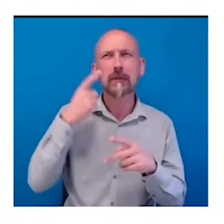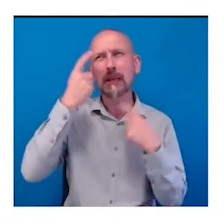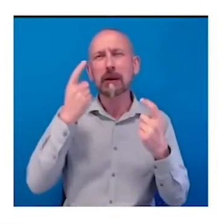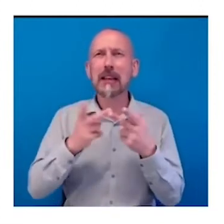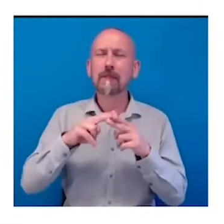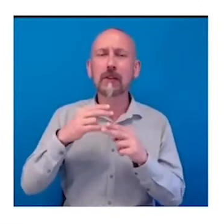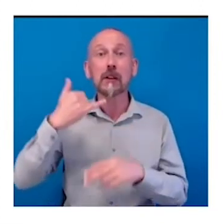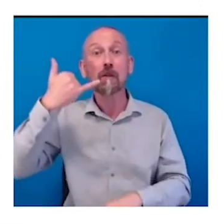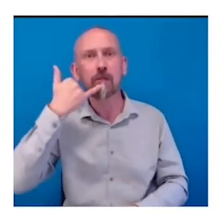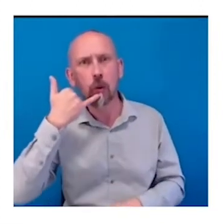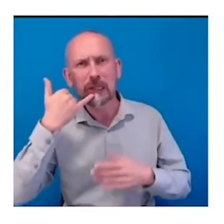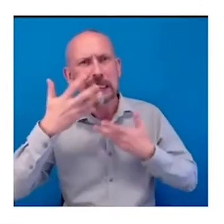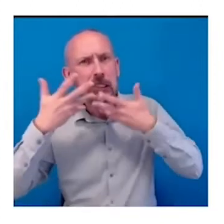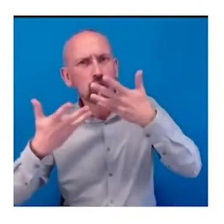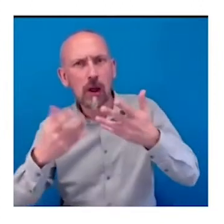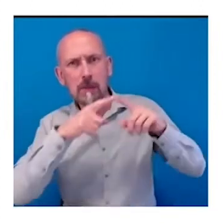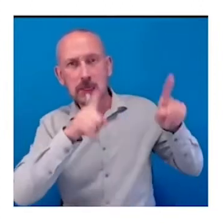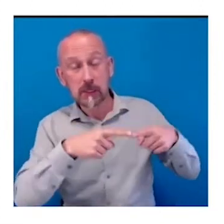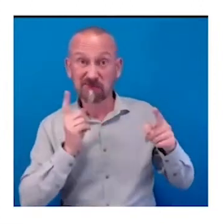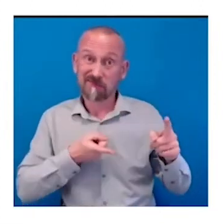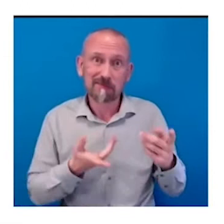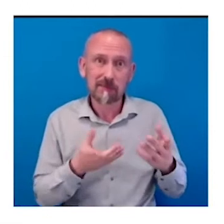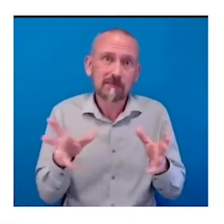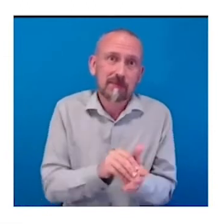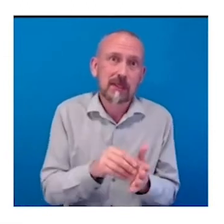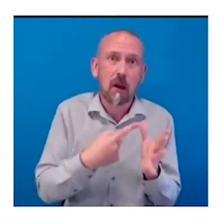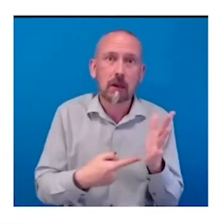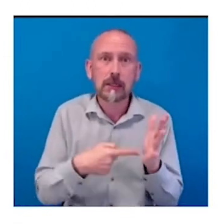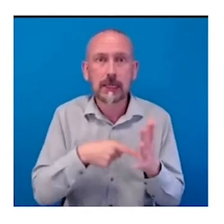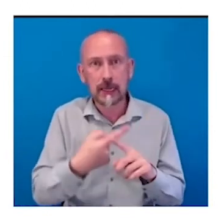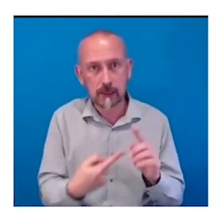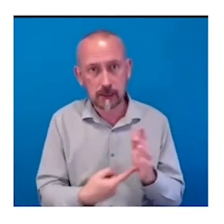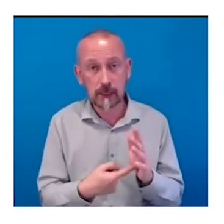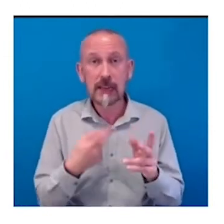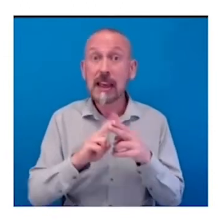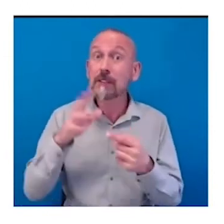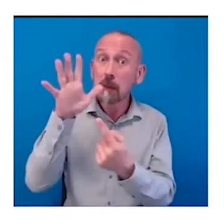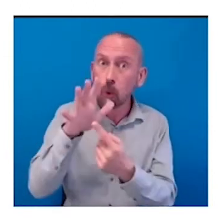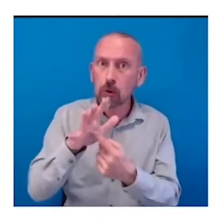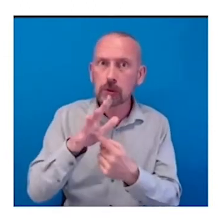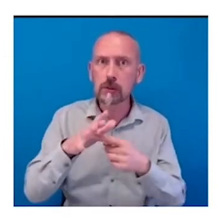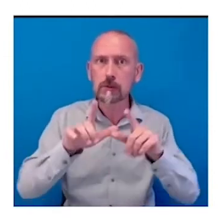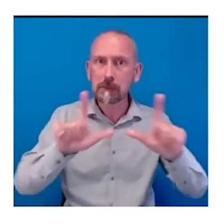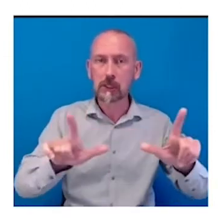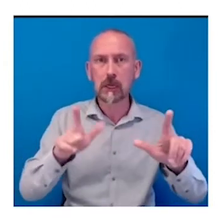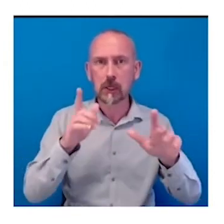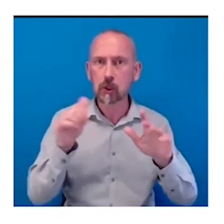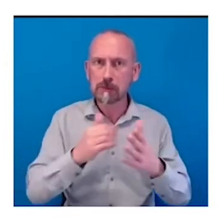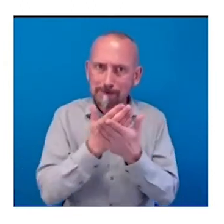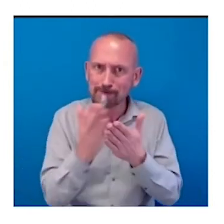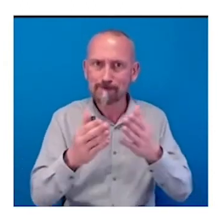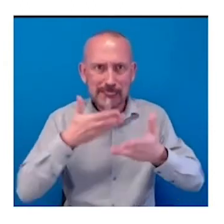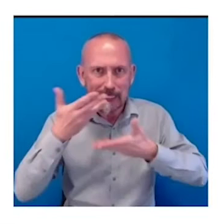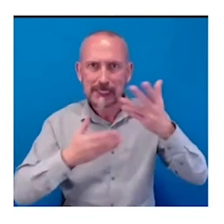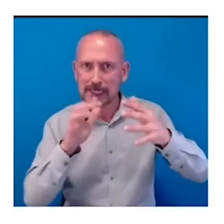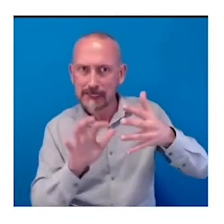image content, the more descriptive the alternative text should be. Color contrast is very important too.